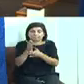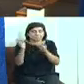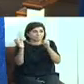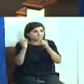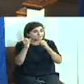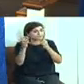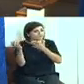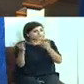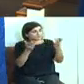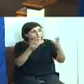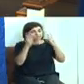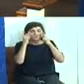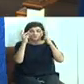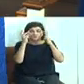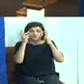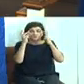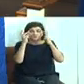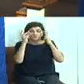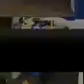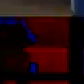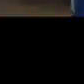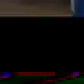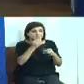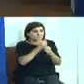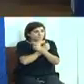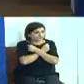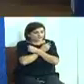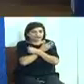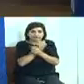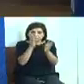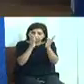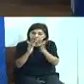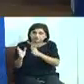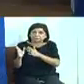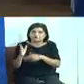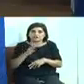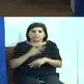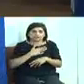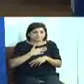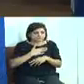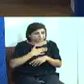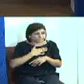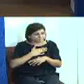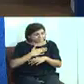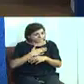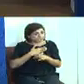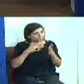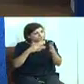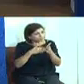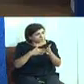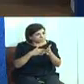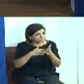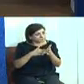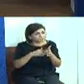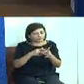order. My charge to you is that you hold this people in your